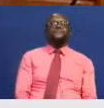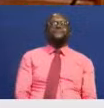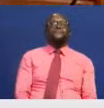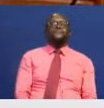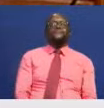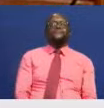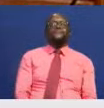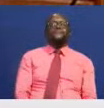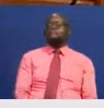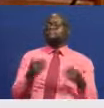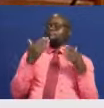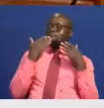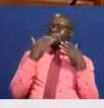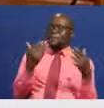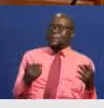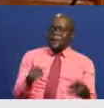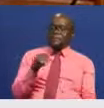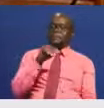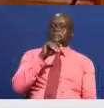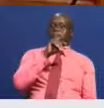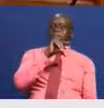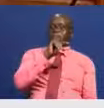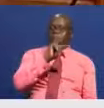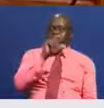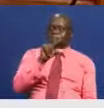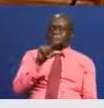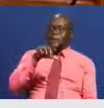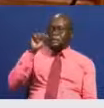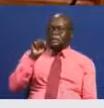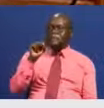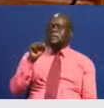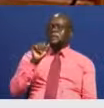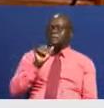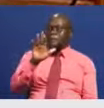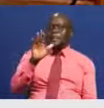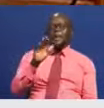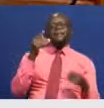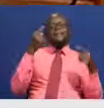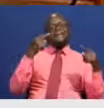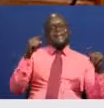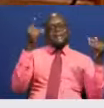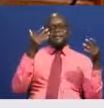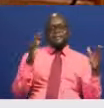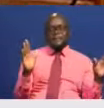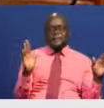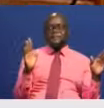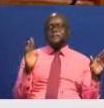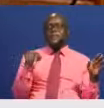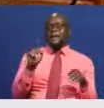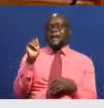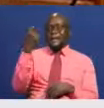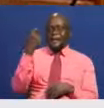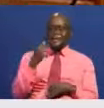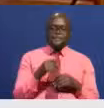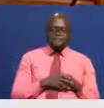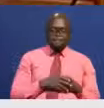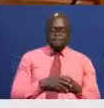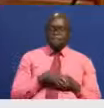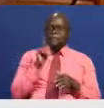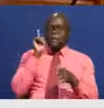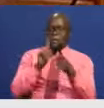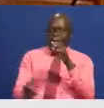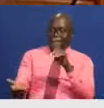also congratulate Generation Z for the unprecedented success in this country. And what